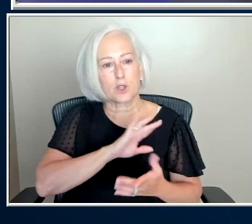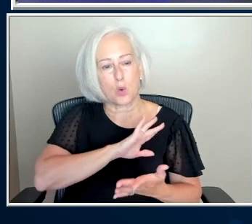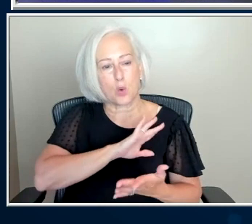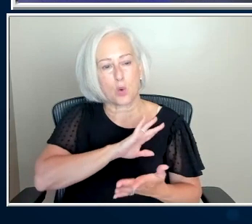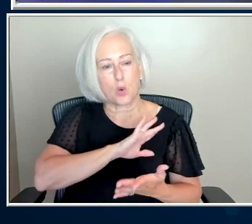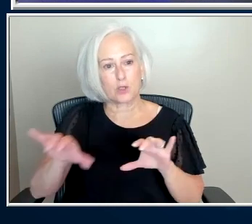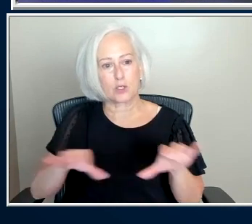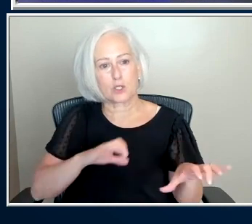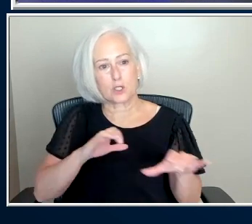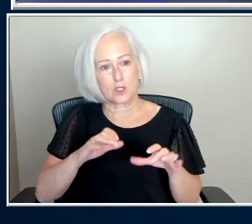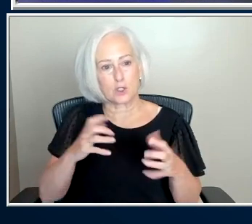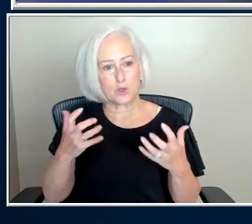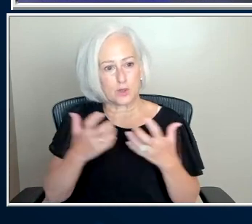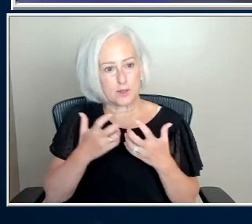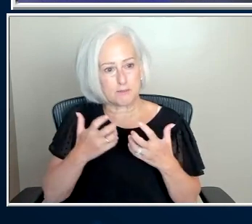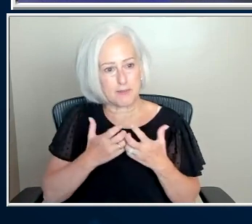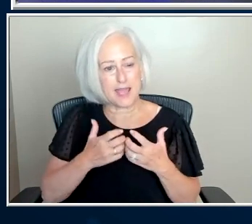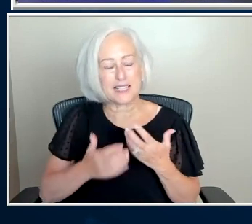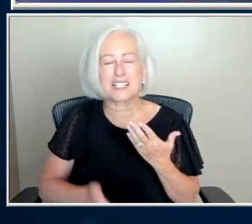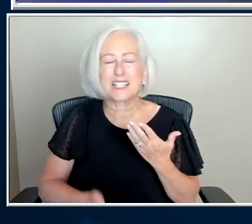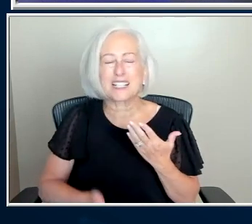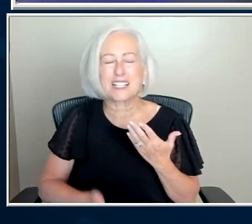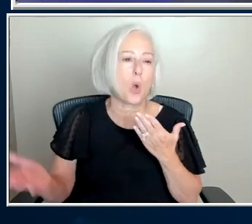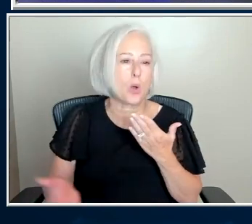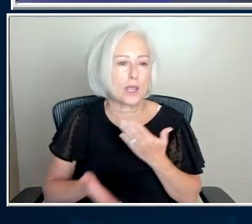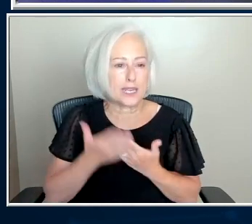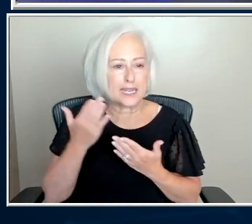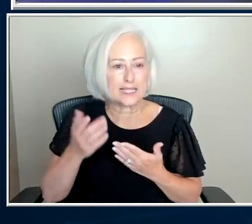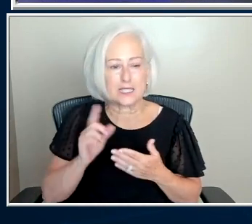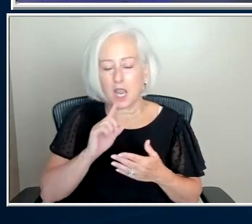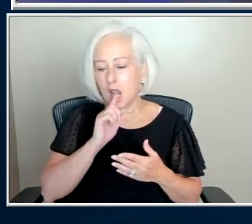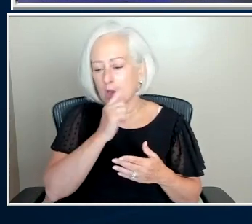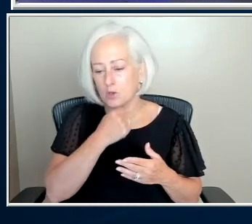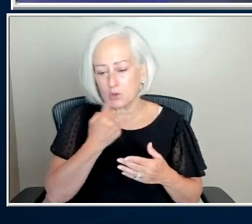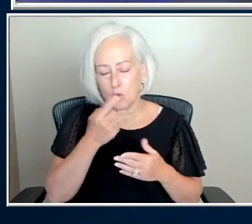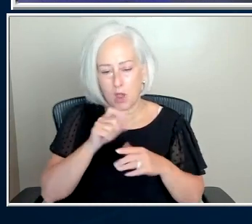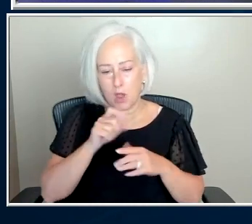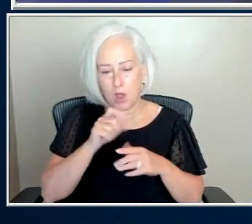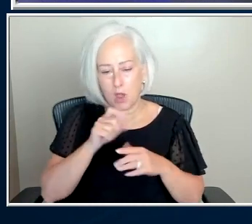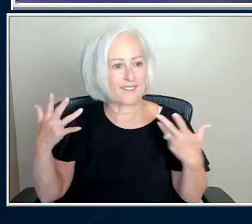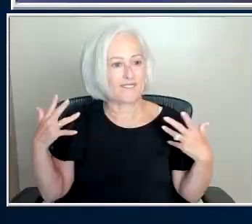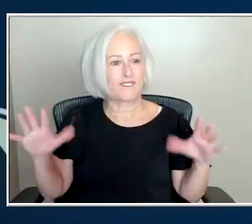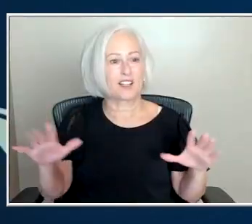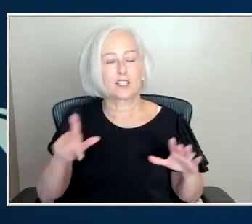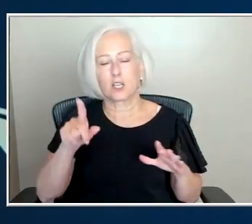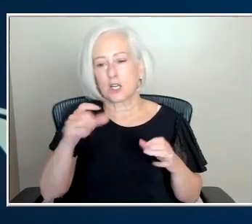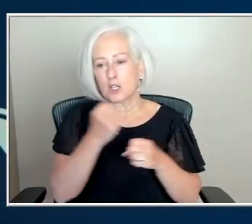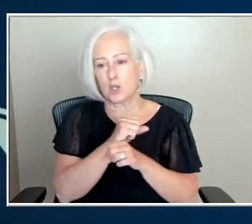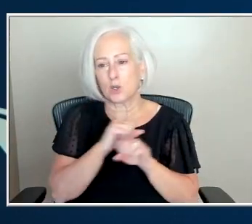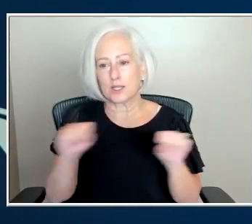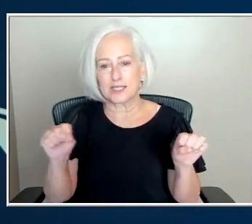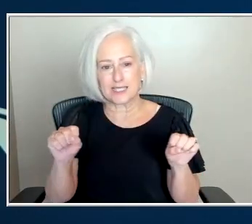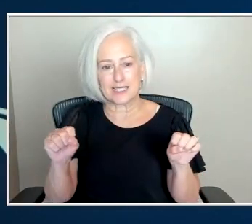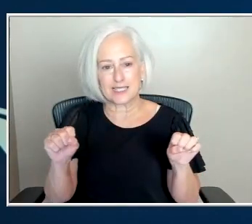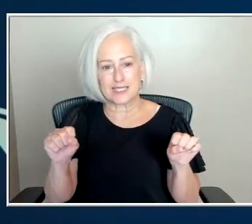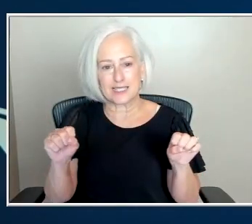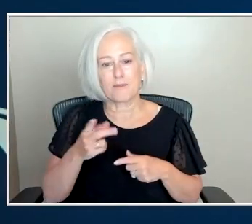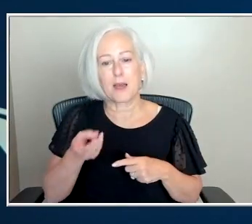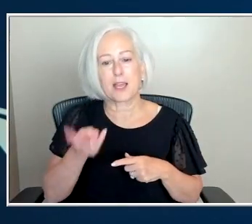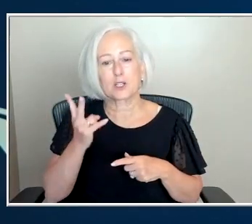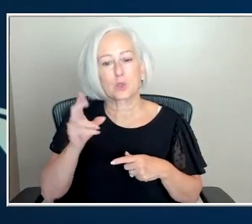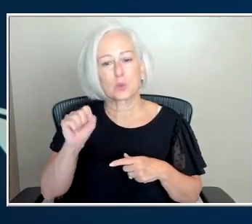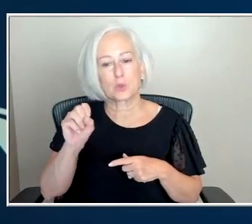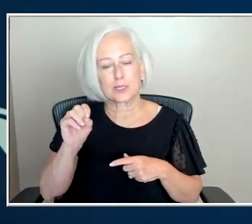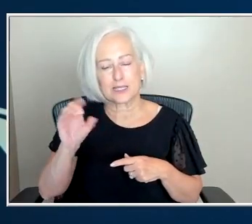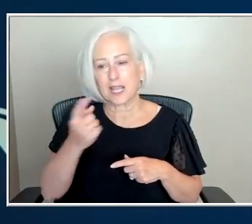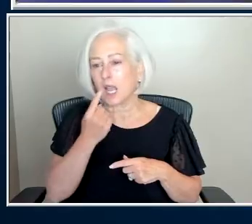Absolutely. so easy, right? It's so easy, Absolutely. send it in and one and done. You can save a life literally by just taking a 2-second swab. I mean, it's a really